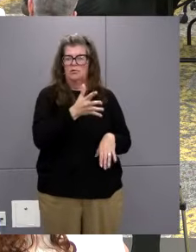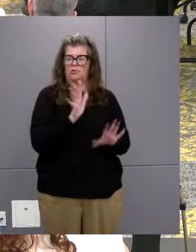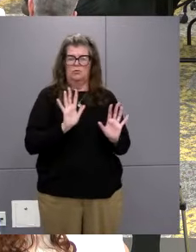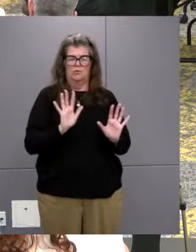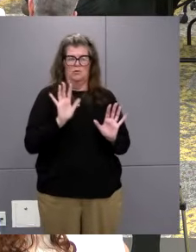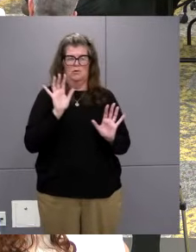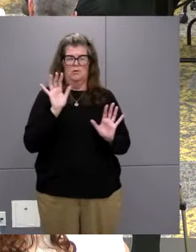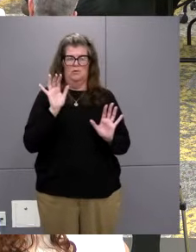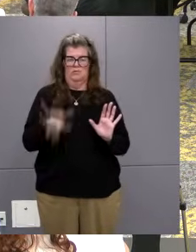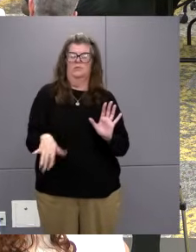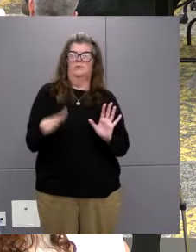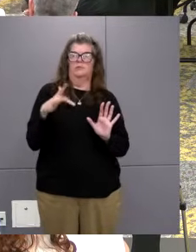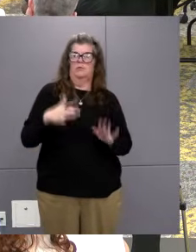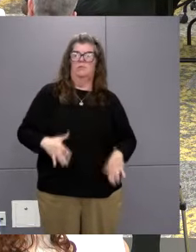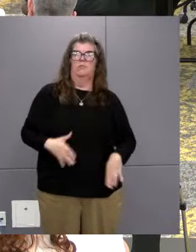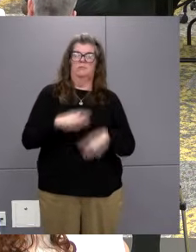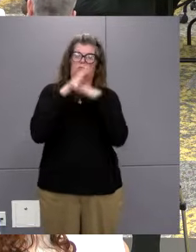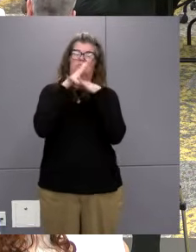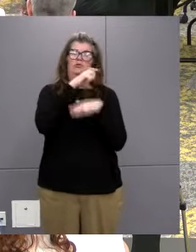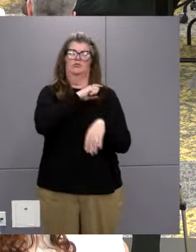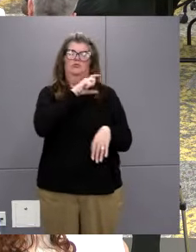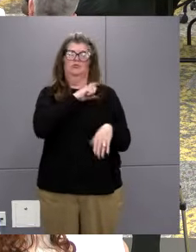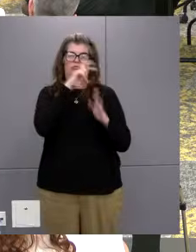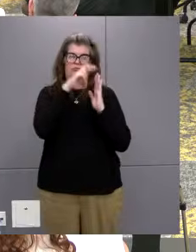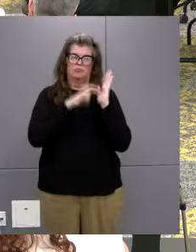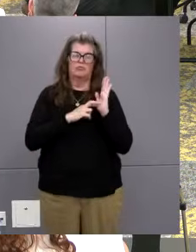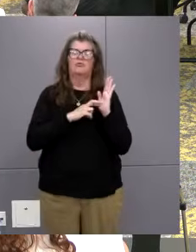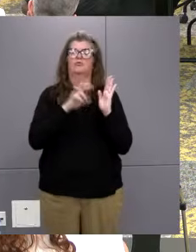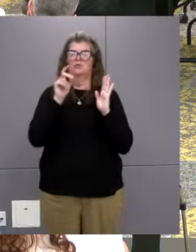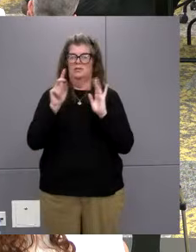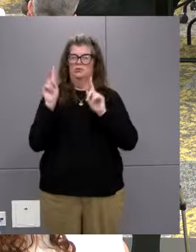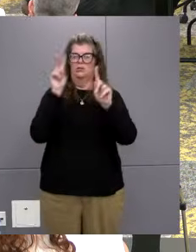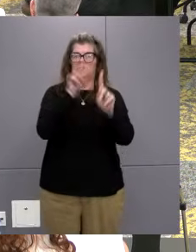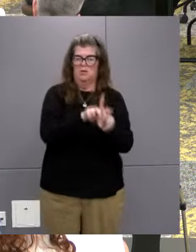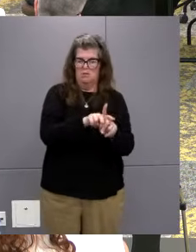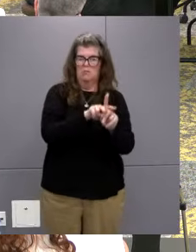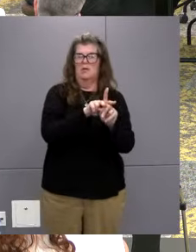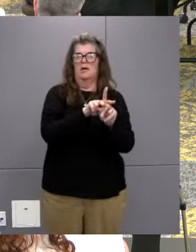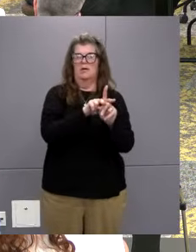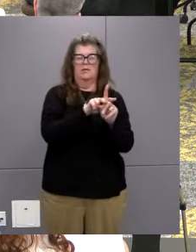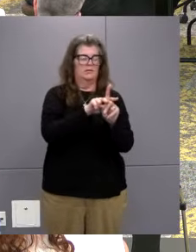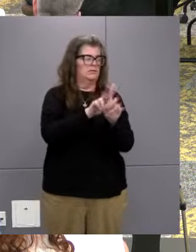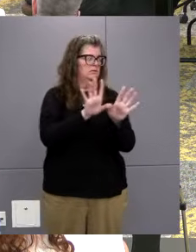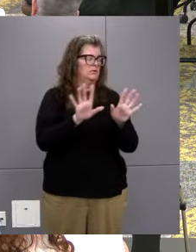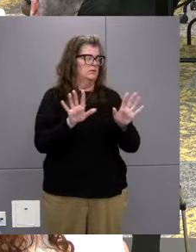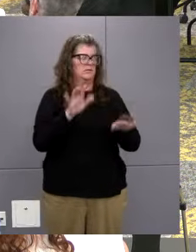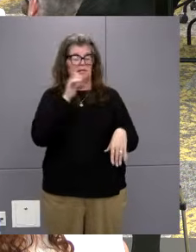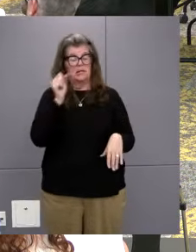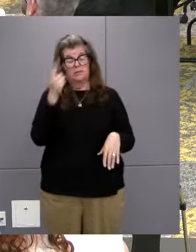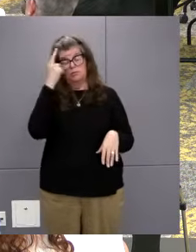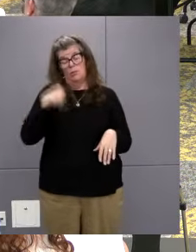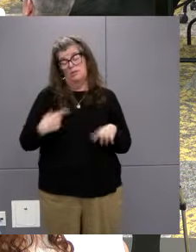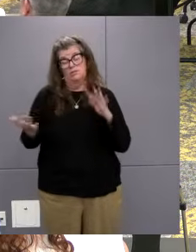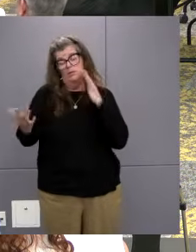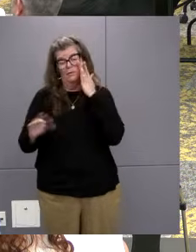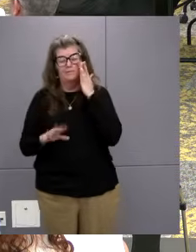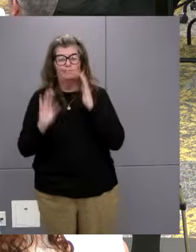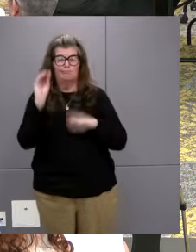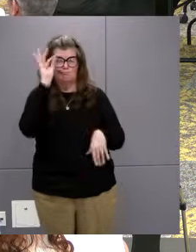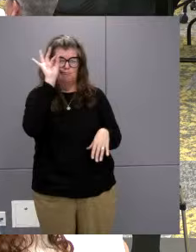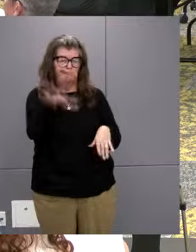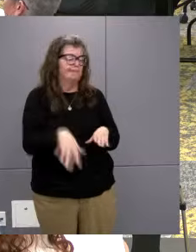the security rules should be applied in the way they are. That doesn't surprise me. I'm simply telling you